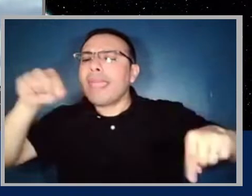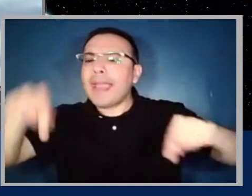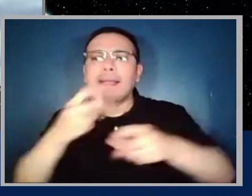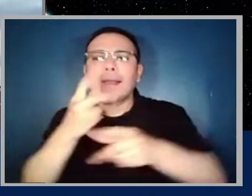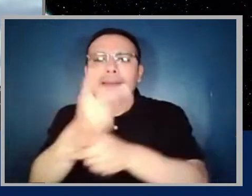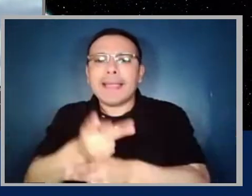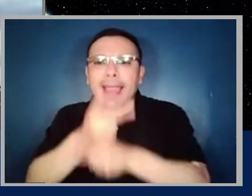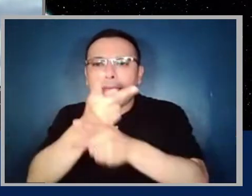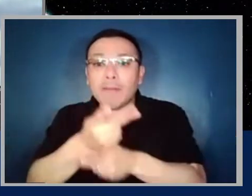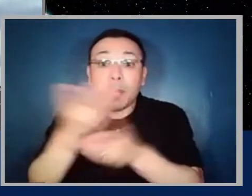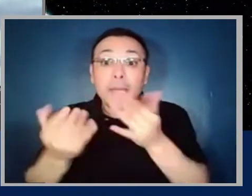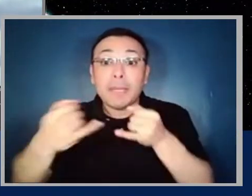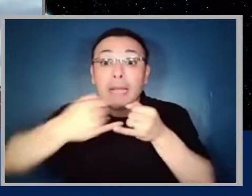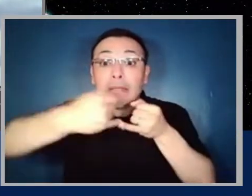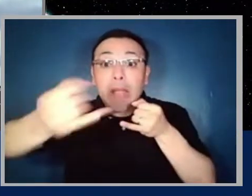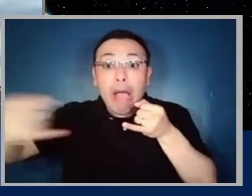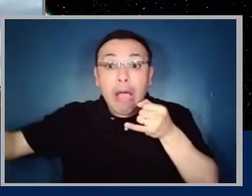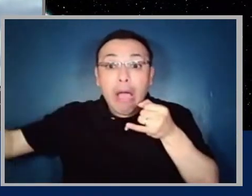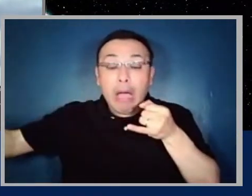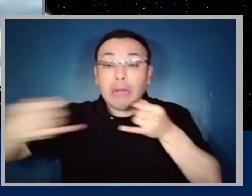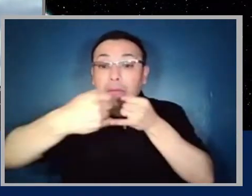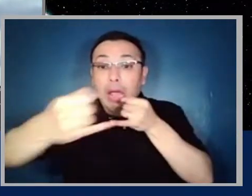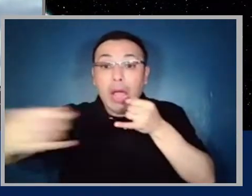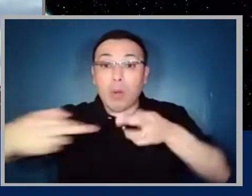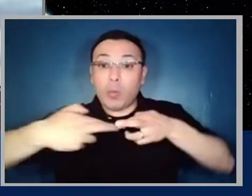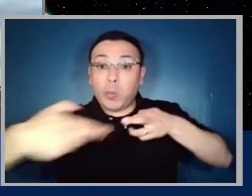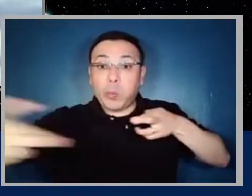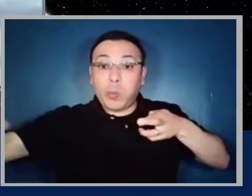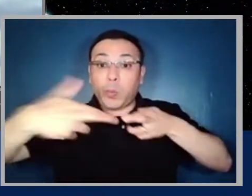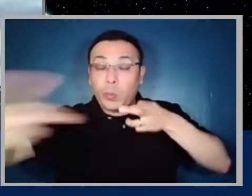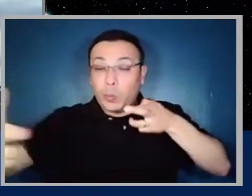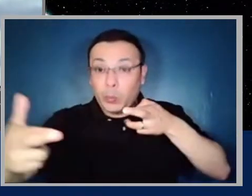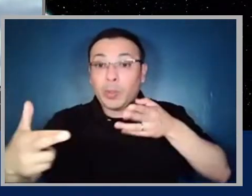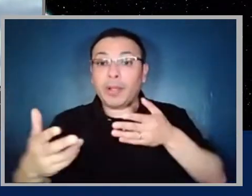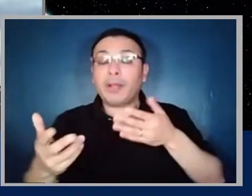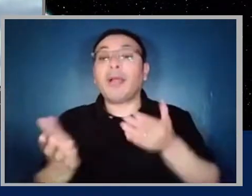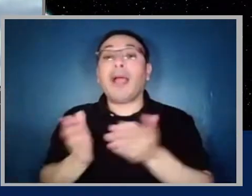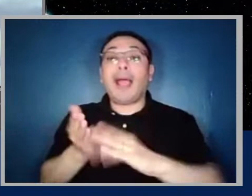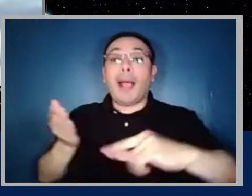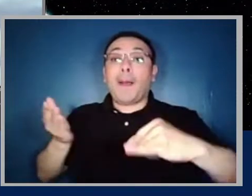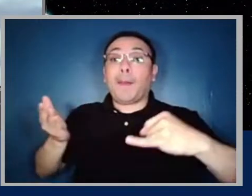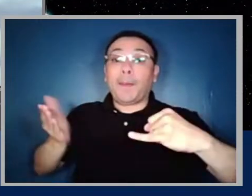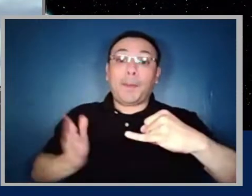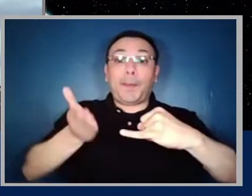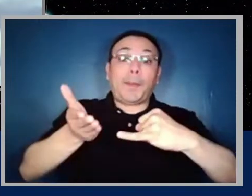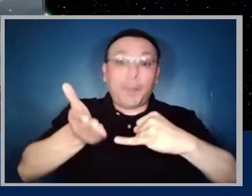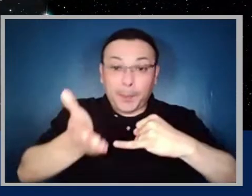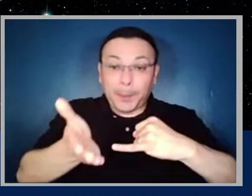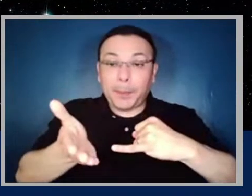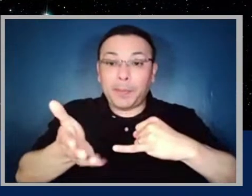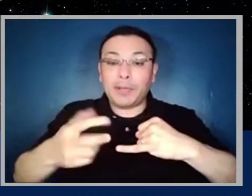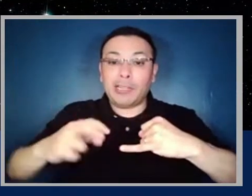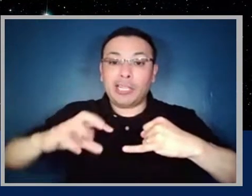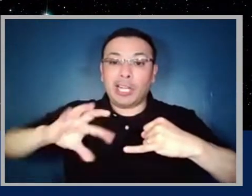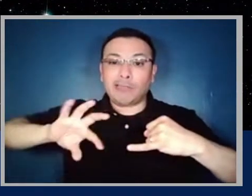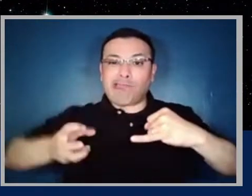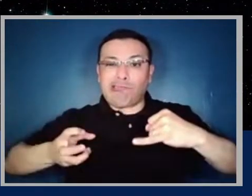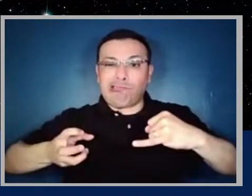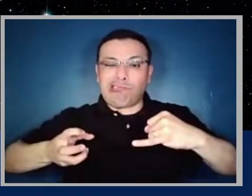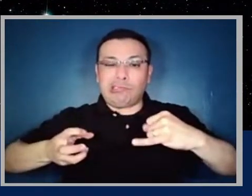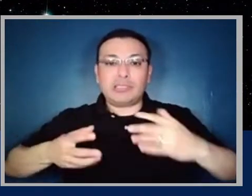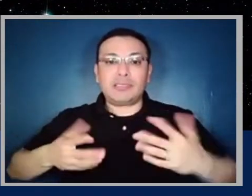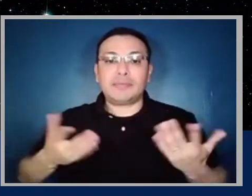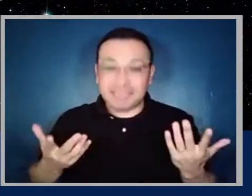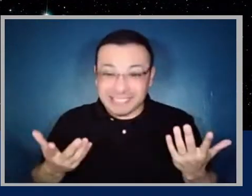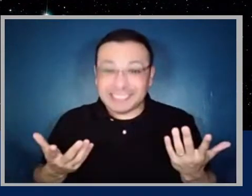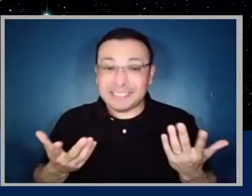tangled up in a line, even, right? Yeah, absolutely. And after the vehicle splashes down, it's still powered up for a certain